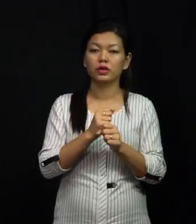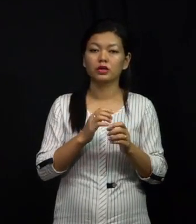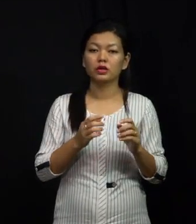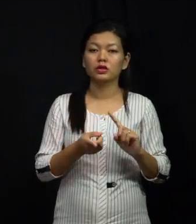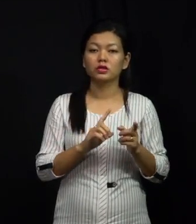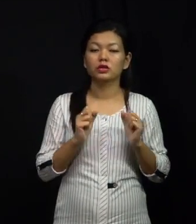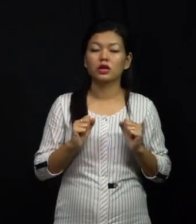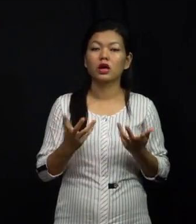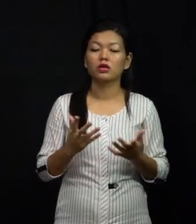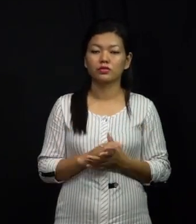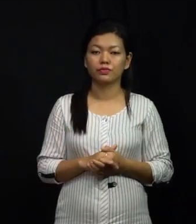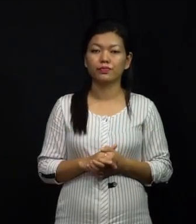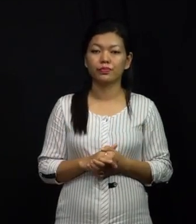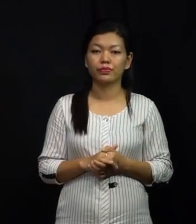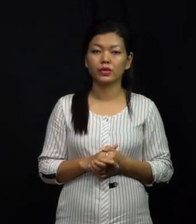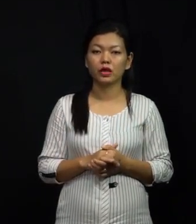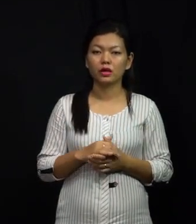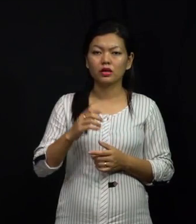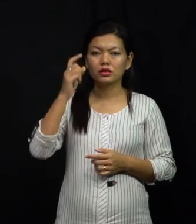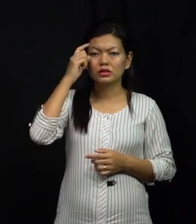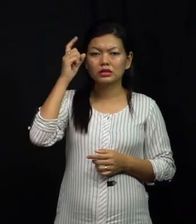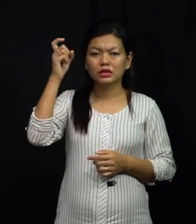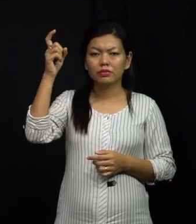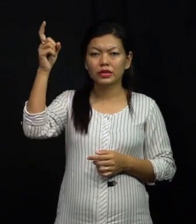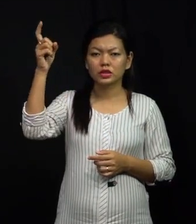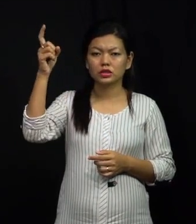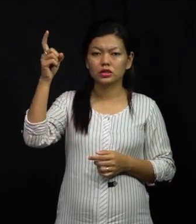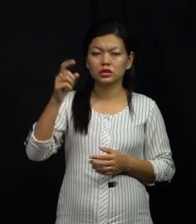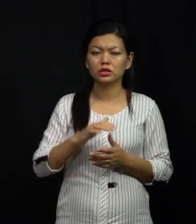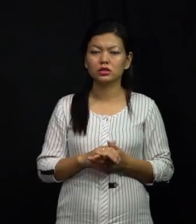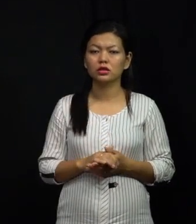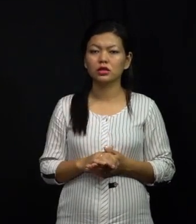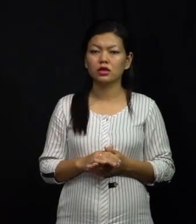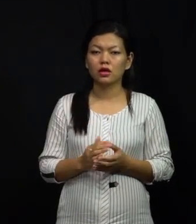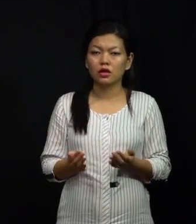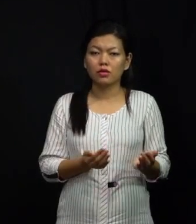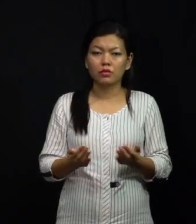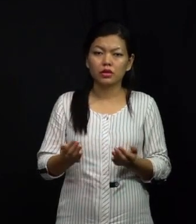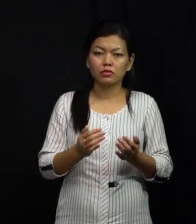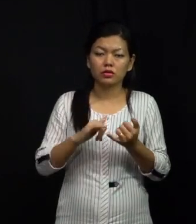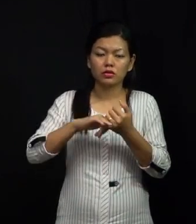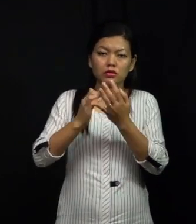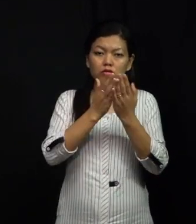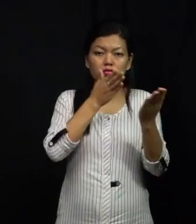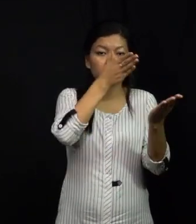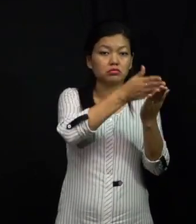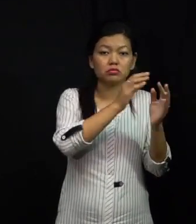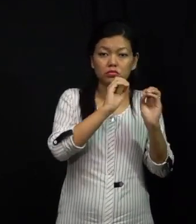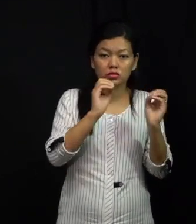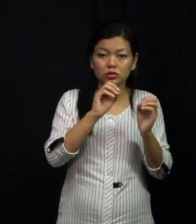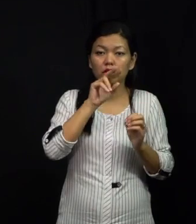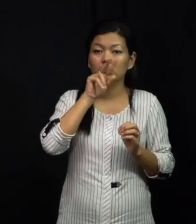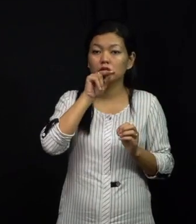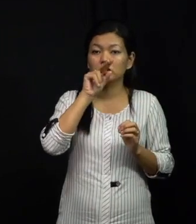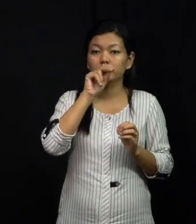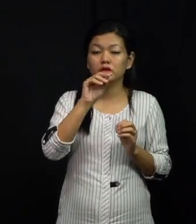small baby, then we all know that the baby will definitely not go to school, right? And he doesn't know how to speak also,